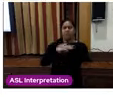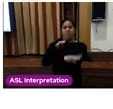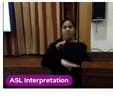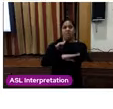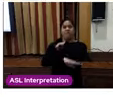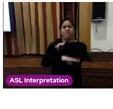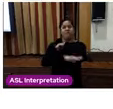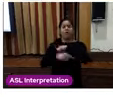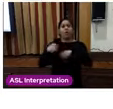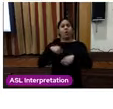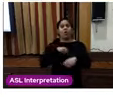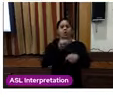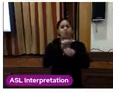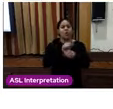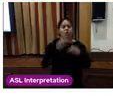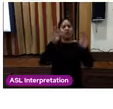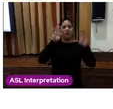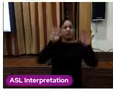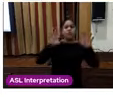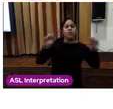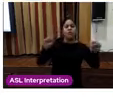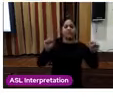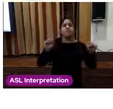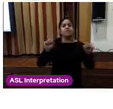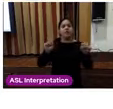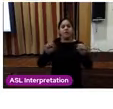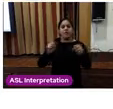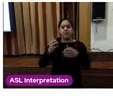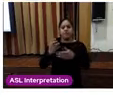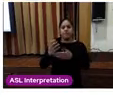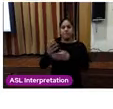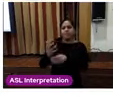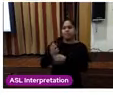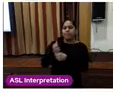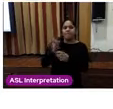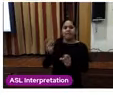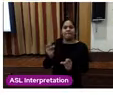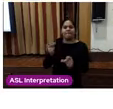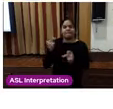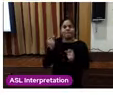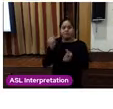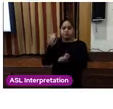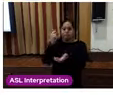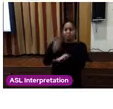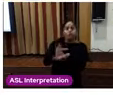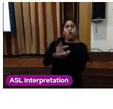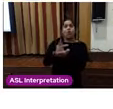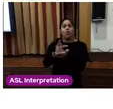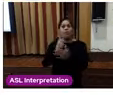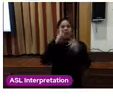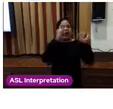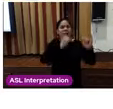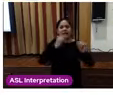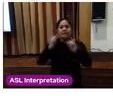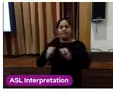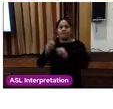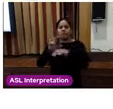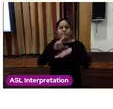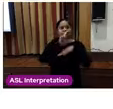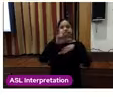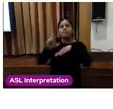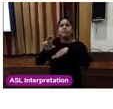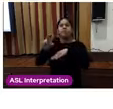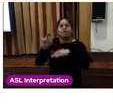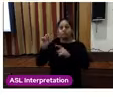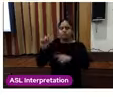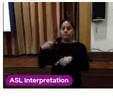with President Biden to secure one of the fastest approvals of individual assistance in FEMA history. So